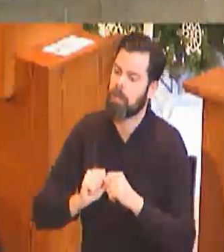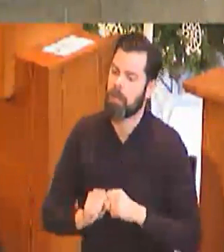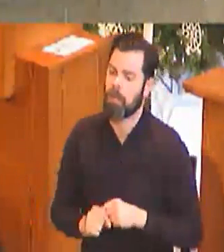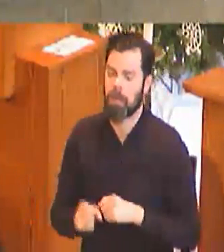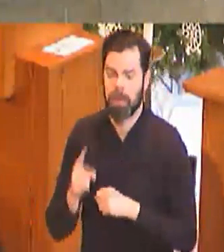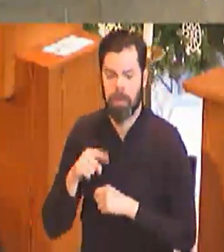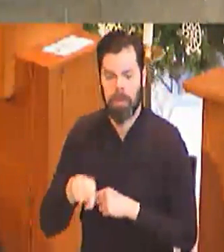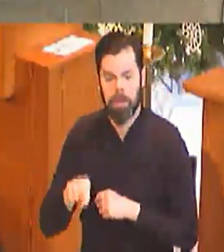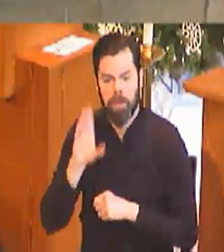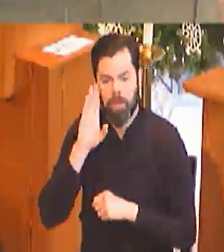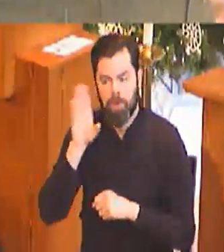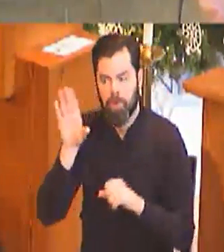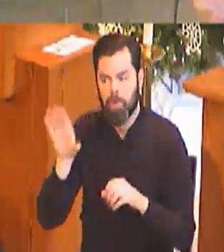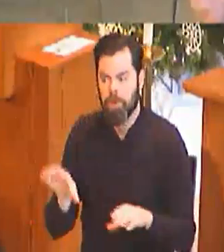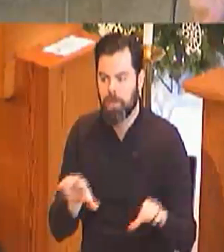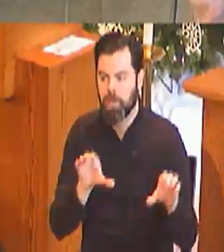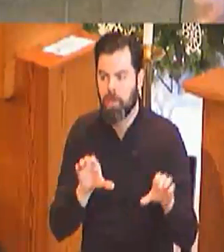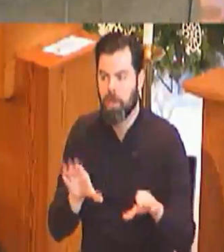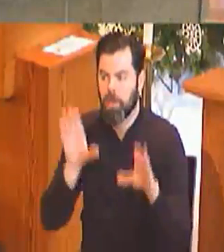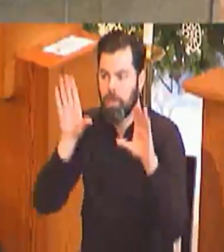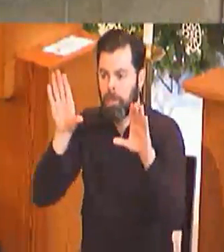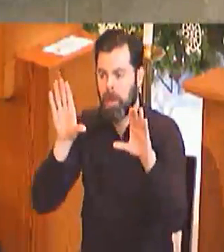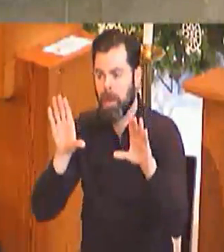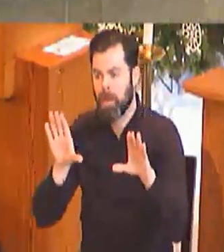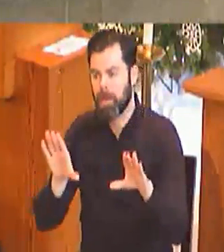amazing. You will do